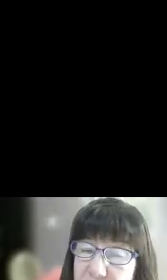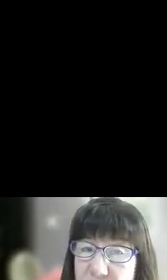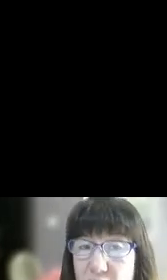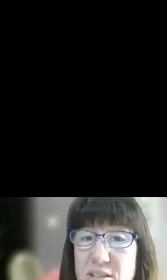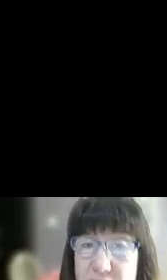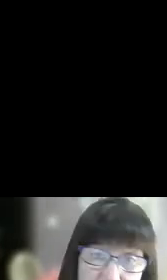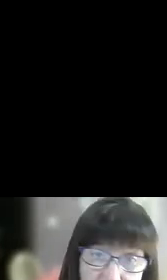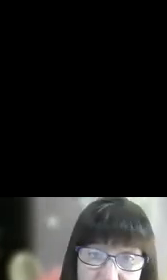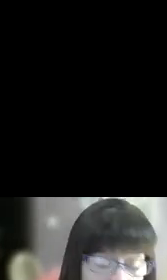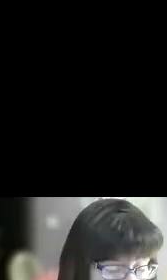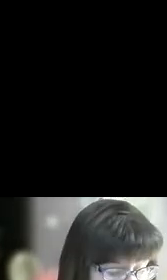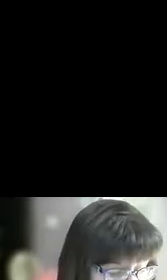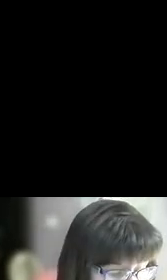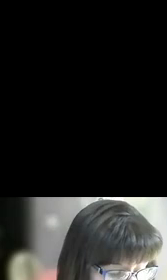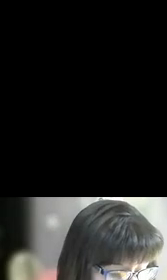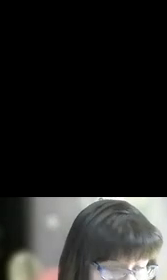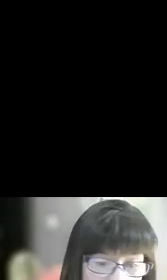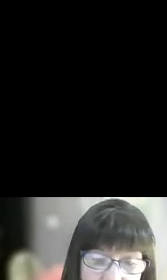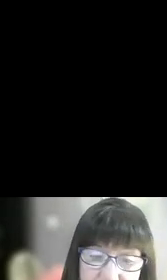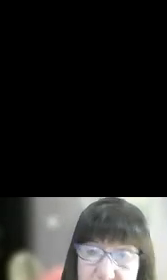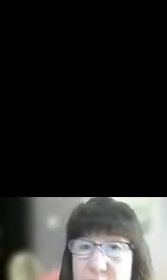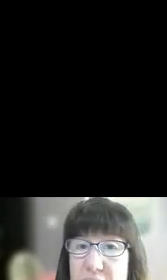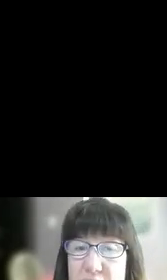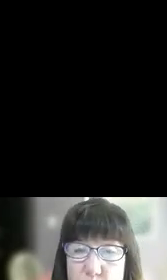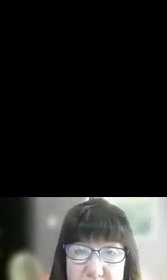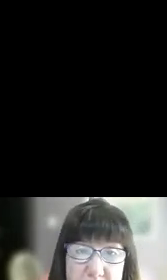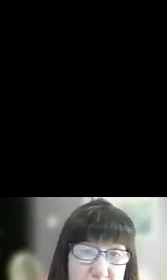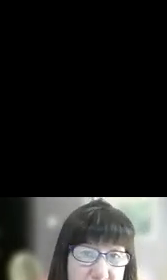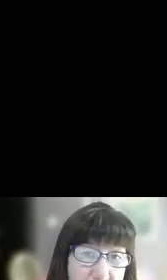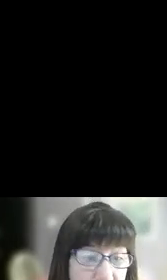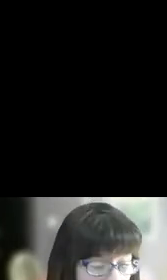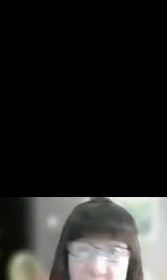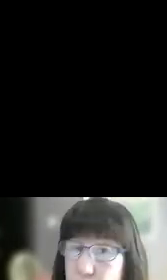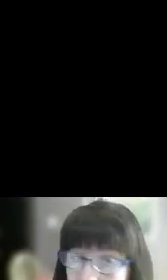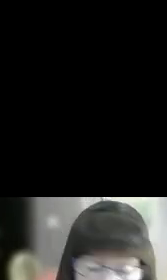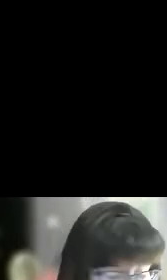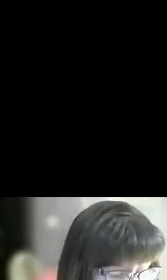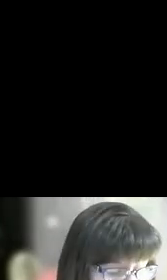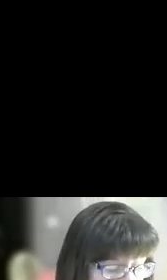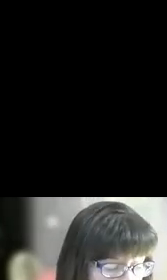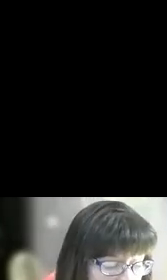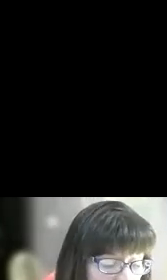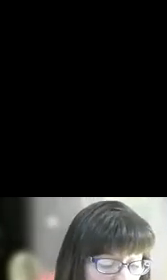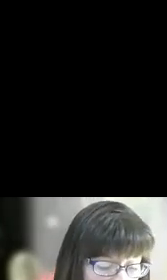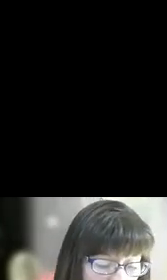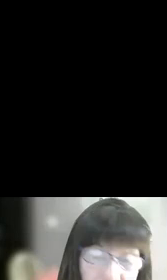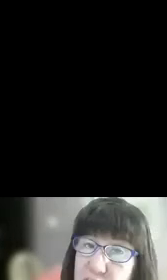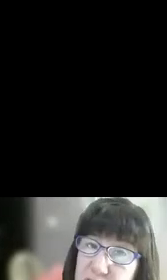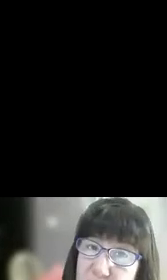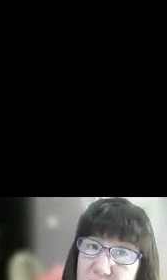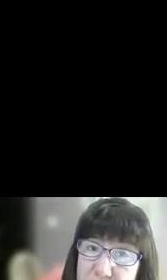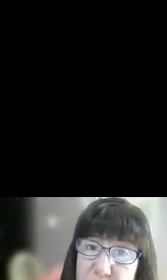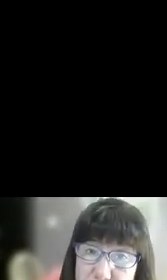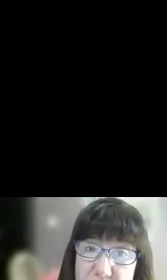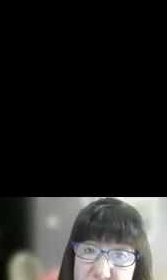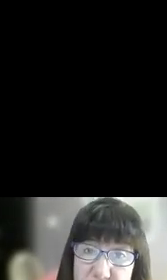the Faculty of Arts session during Welcome Day. That takes place at 12:30 p.m. Central Time. And I encourage you to check your